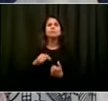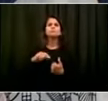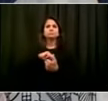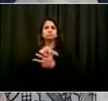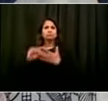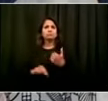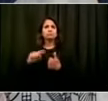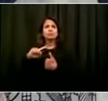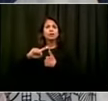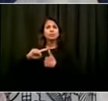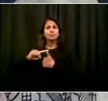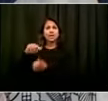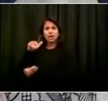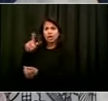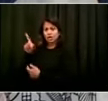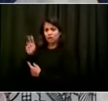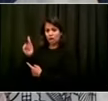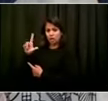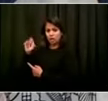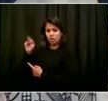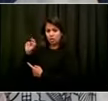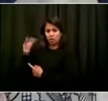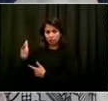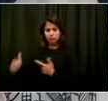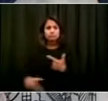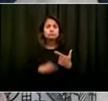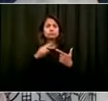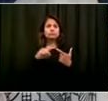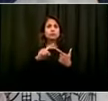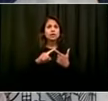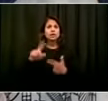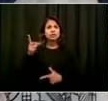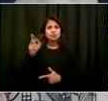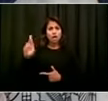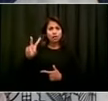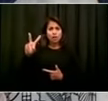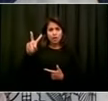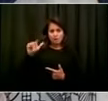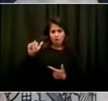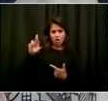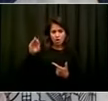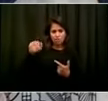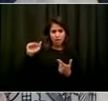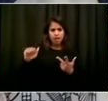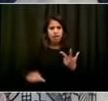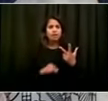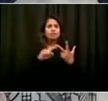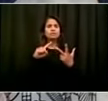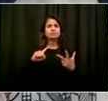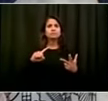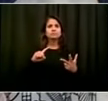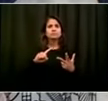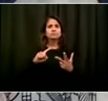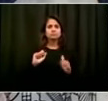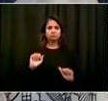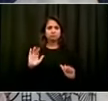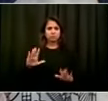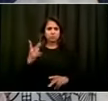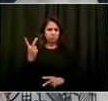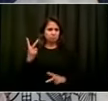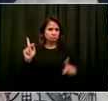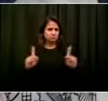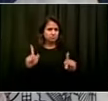Corps, Dr. Ted Long, and Senior Advisor Dr. Jay Varma. With that, we'll go to Andrew from WNBC.